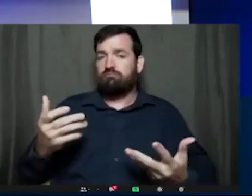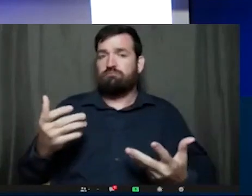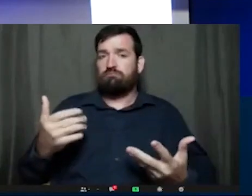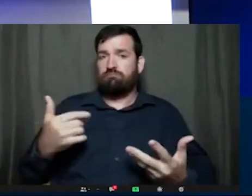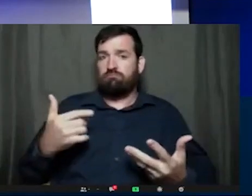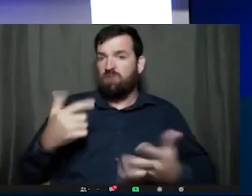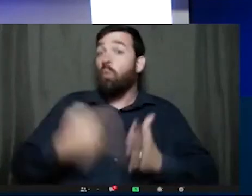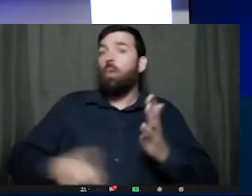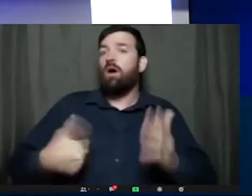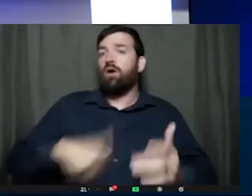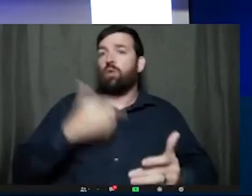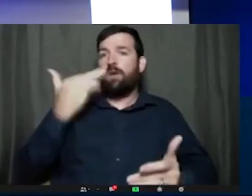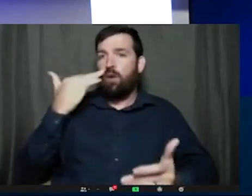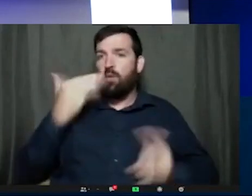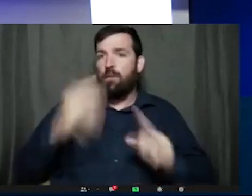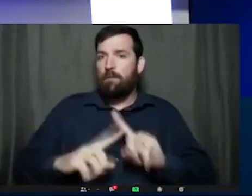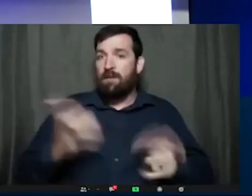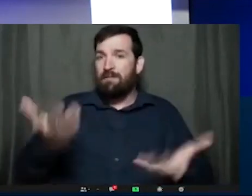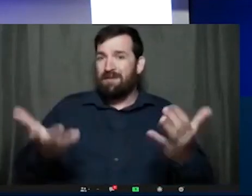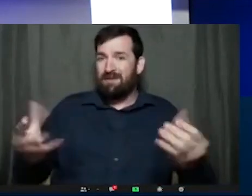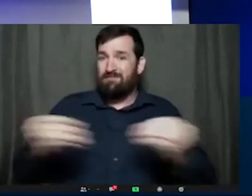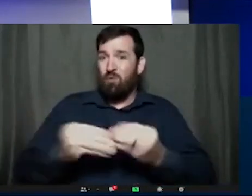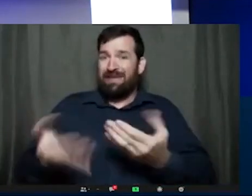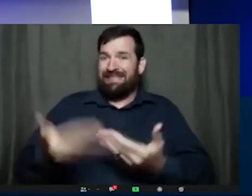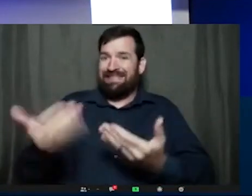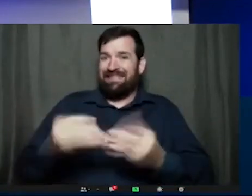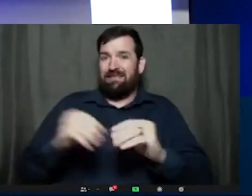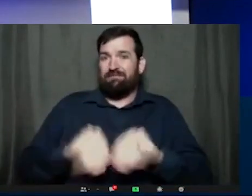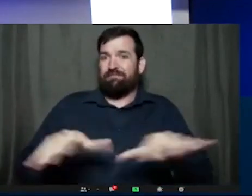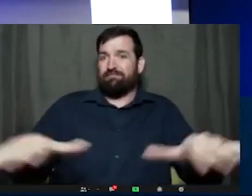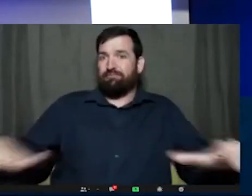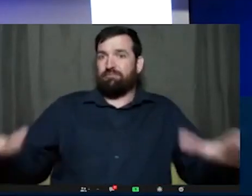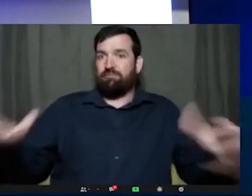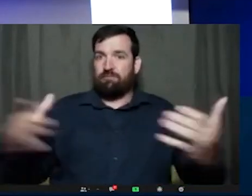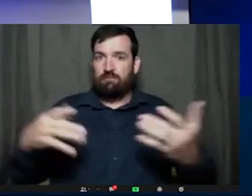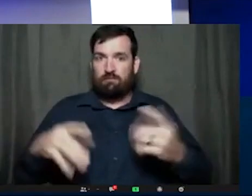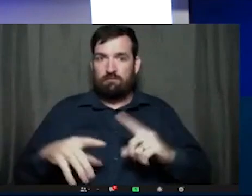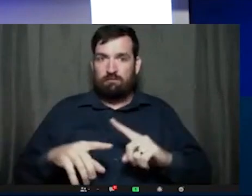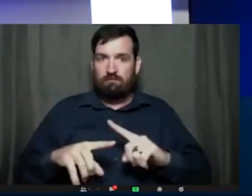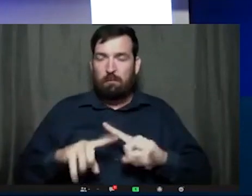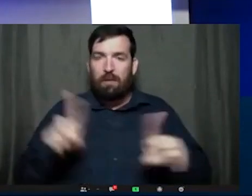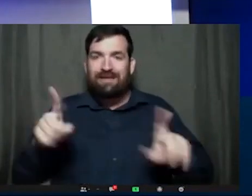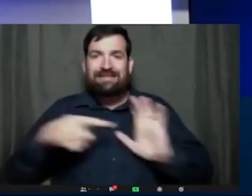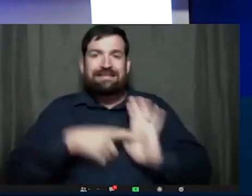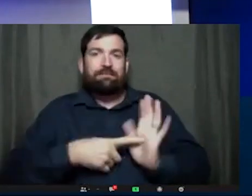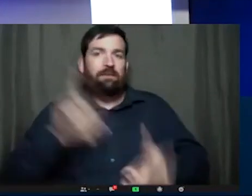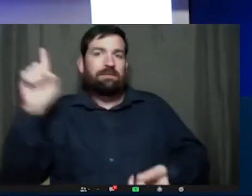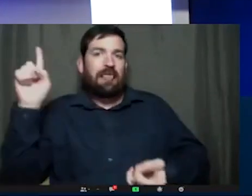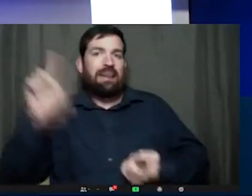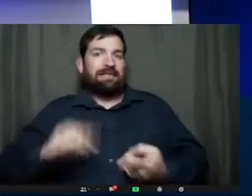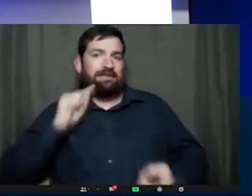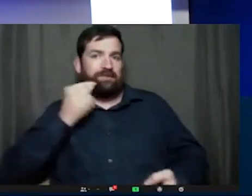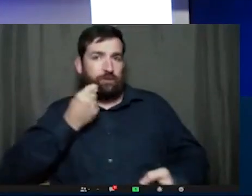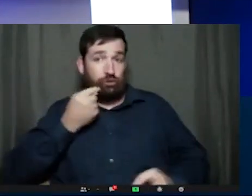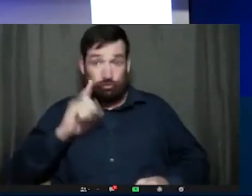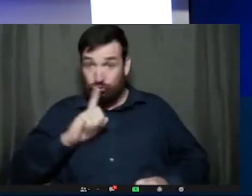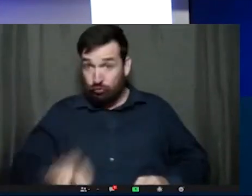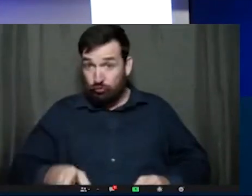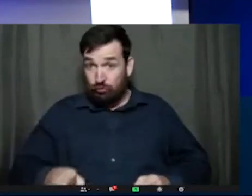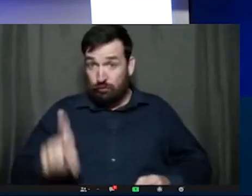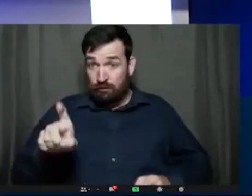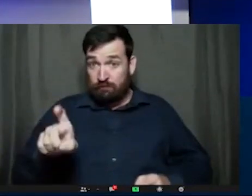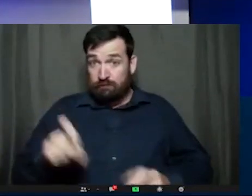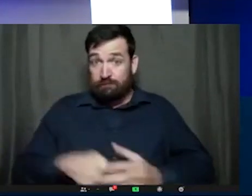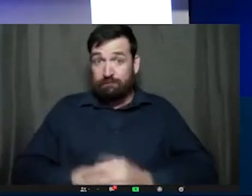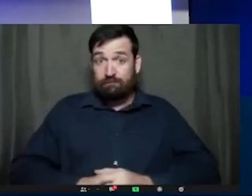it might be more transmissible, but the symptoms might be more mild. Is that truth? Help us break down the difference. I think it's really